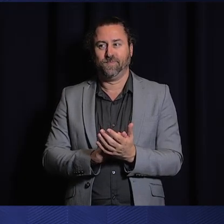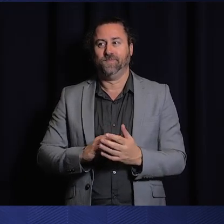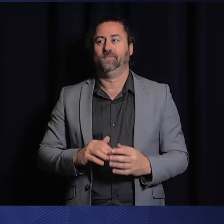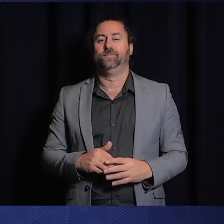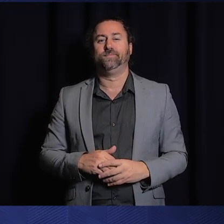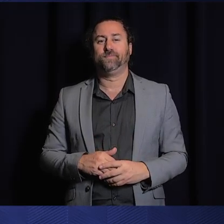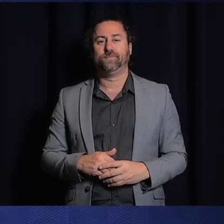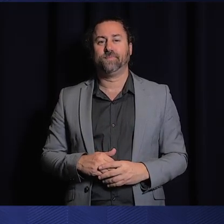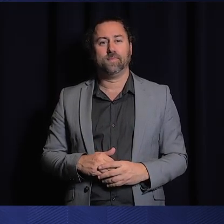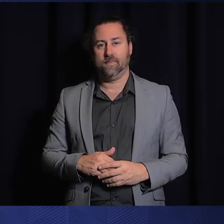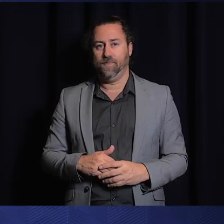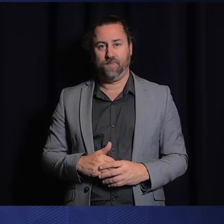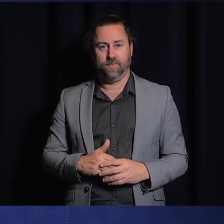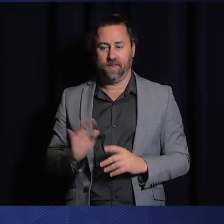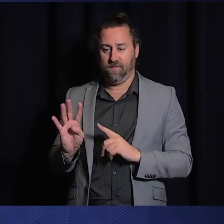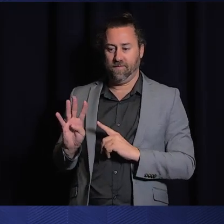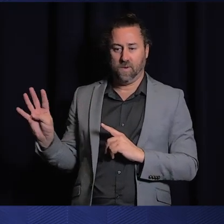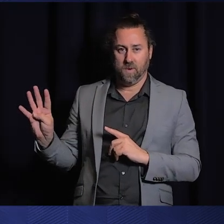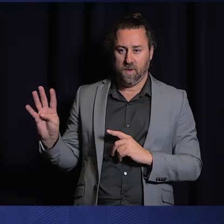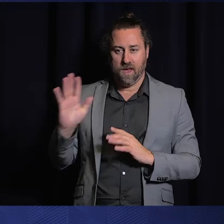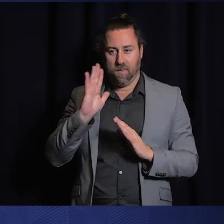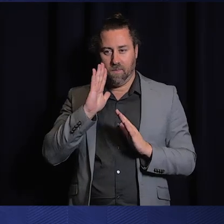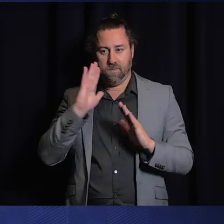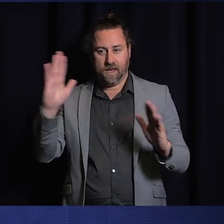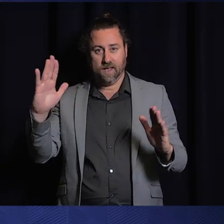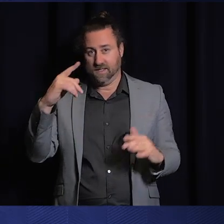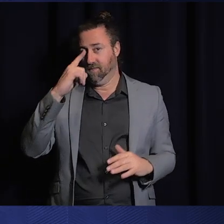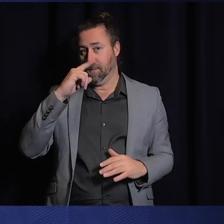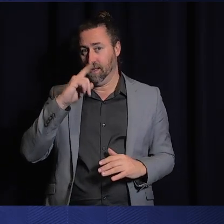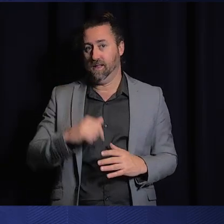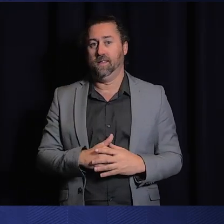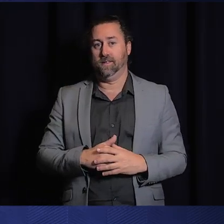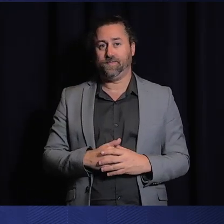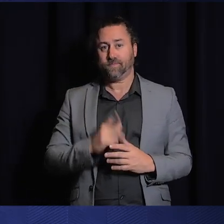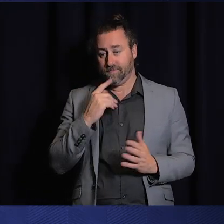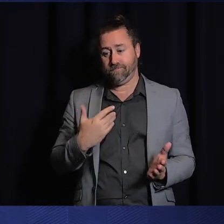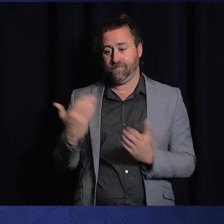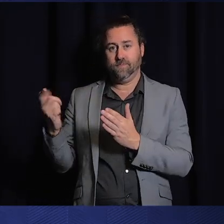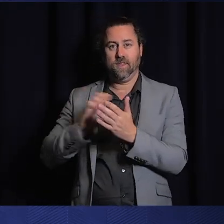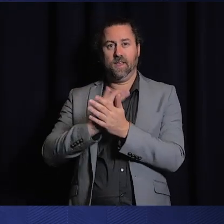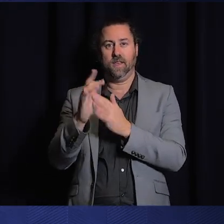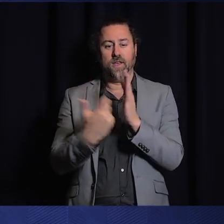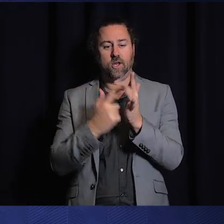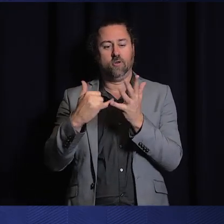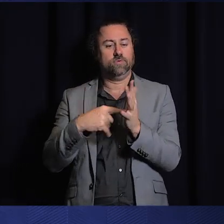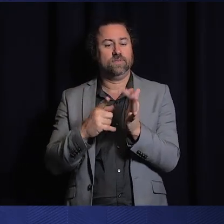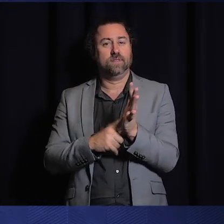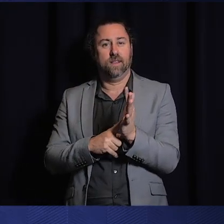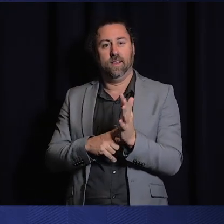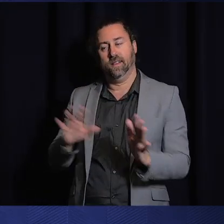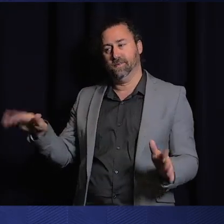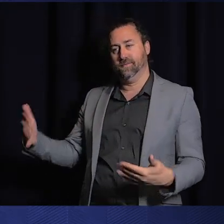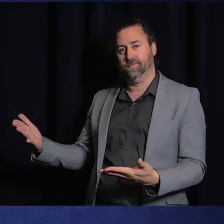we have really a phenomenal panel here, and I'm going to hand over to Christelle, and the floor is